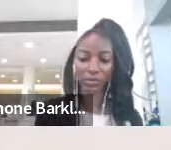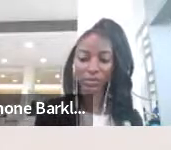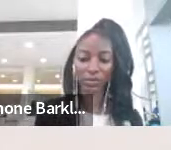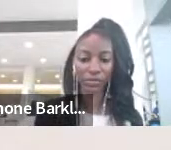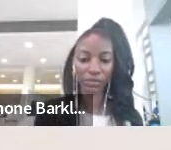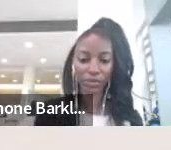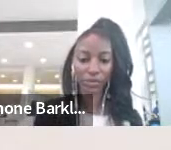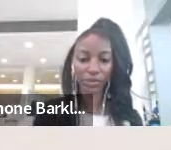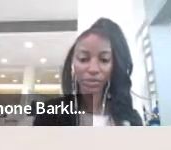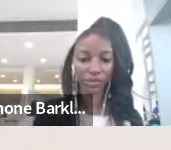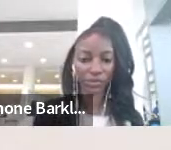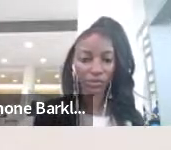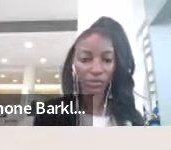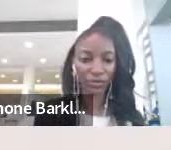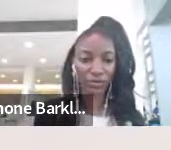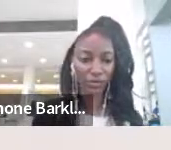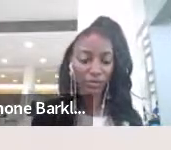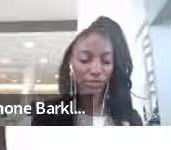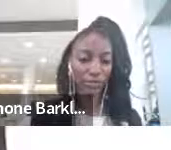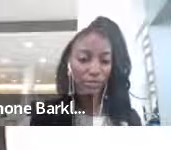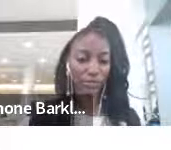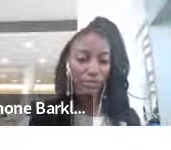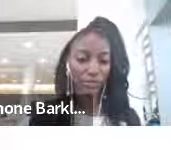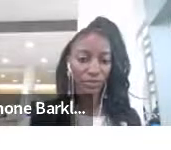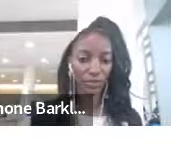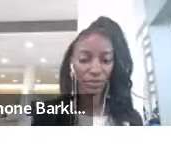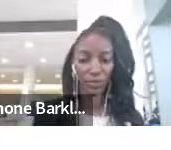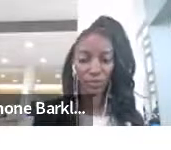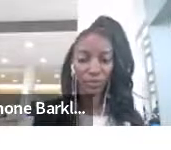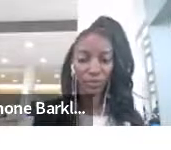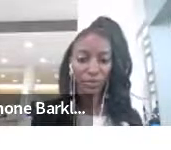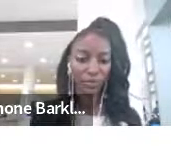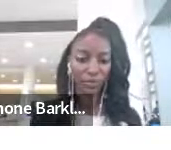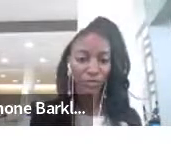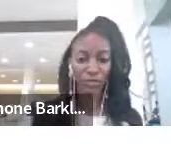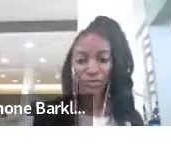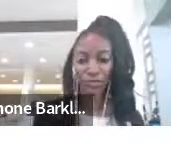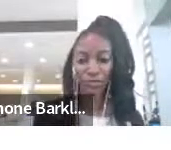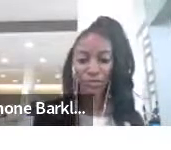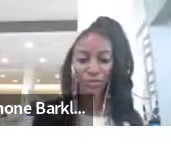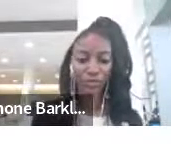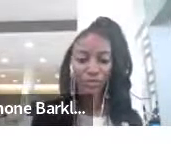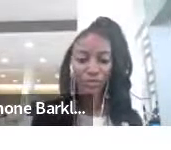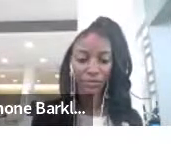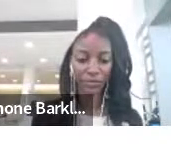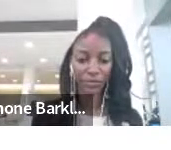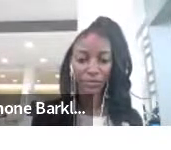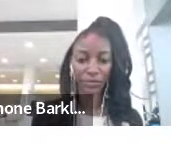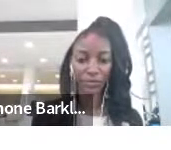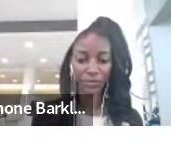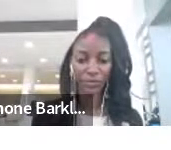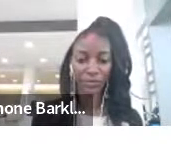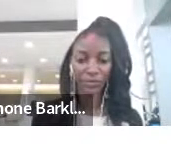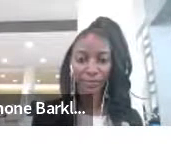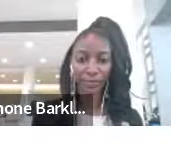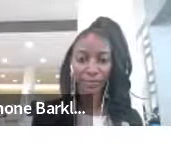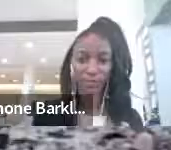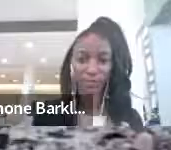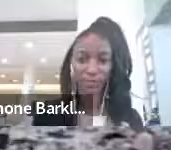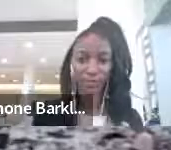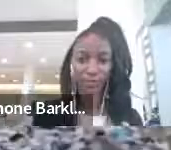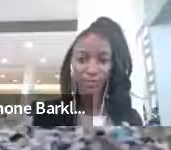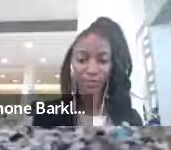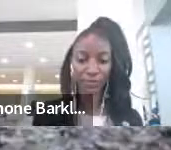trash, when it should have been recycled. Around the world, many people don't have access to proper waste disposal or recycling, but the trash